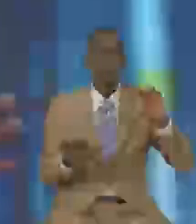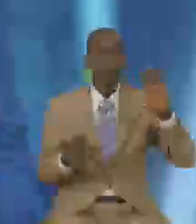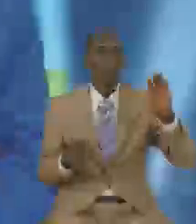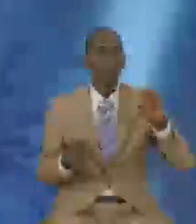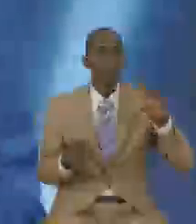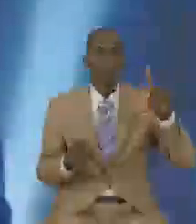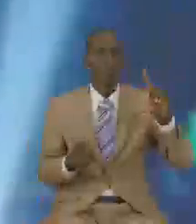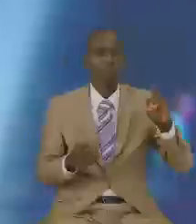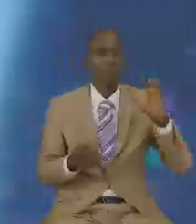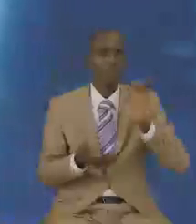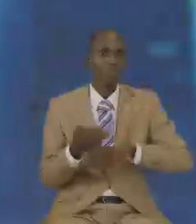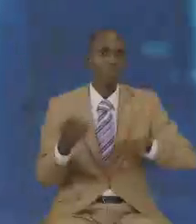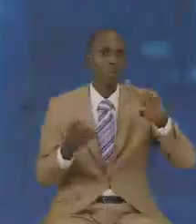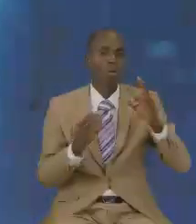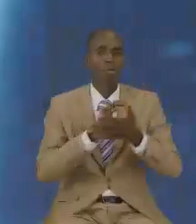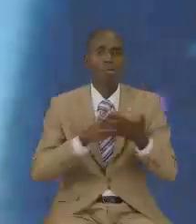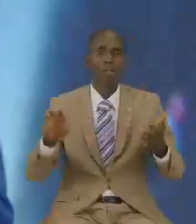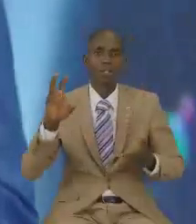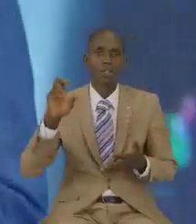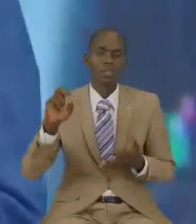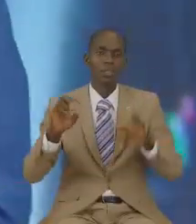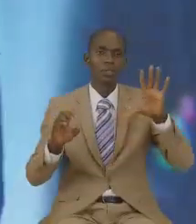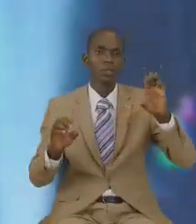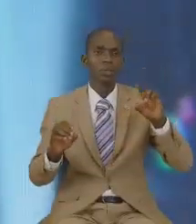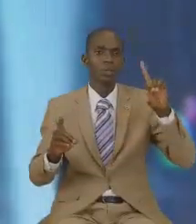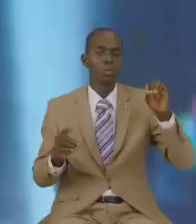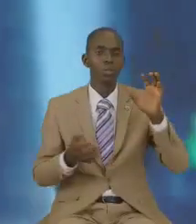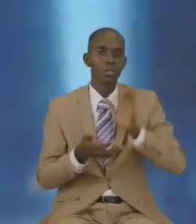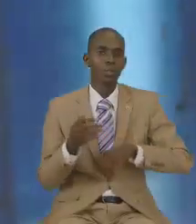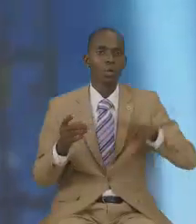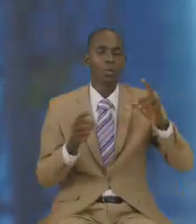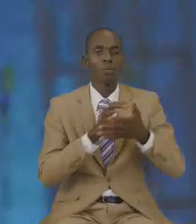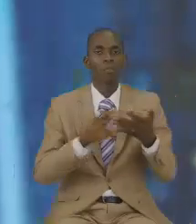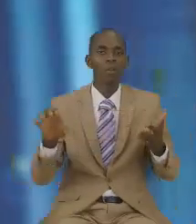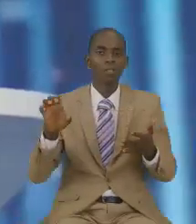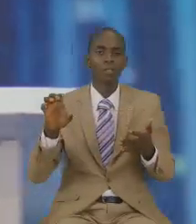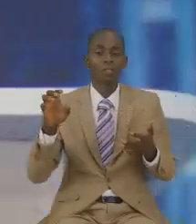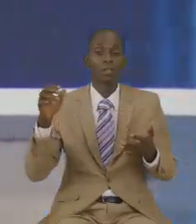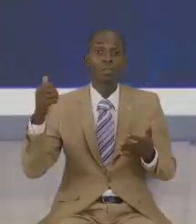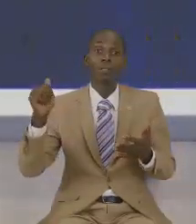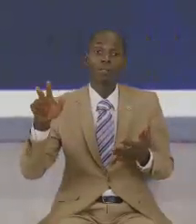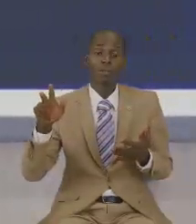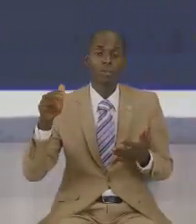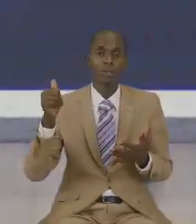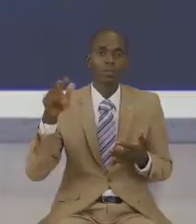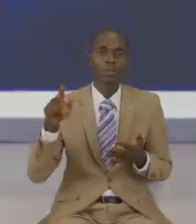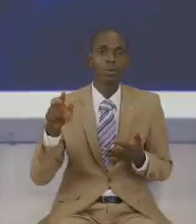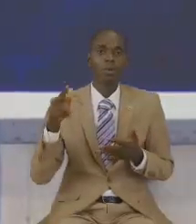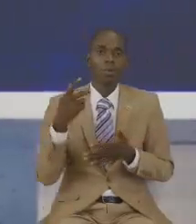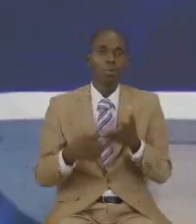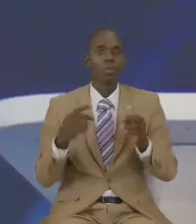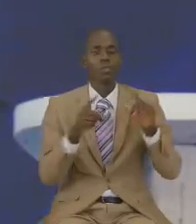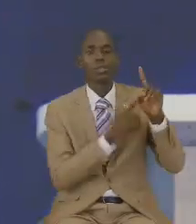from verse 13. Colossians chapter 1, and we're reading from verse 13. What the Lord has done and what